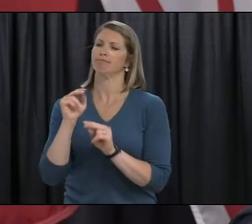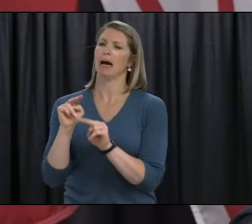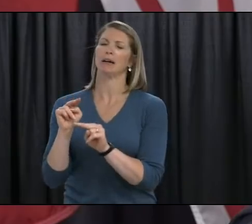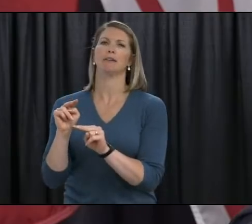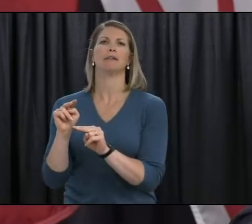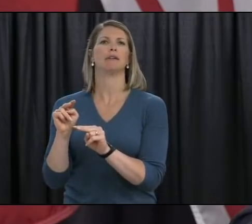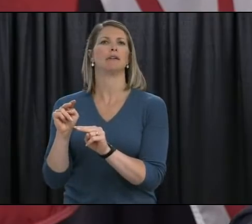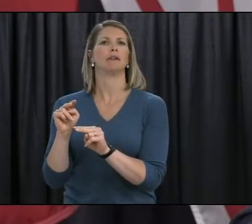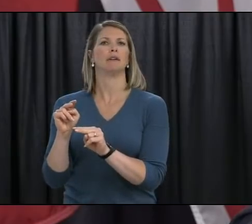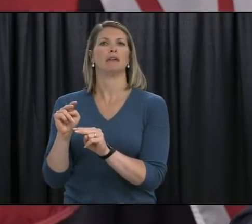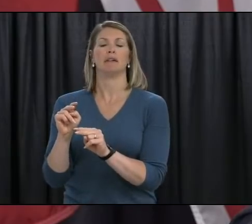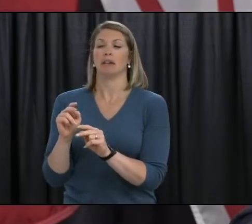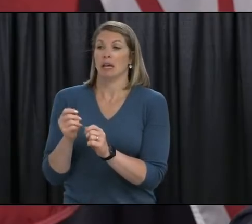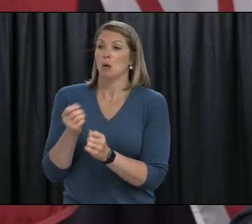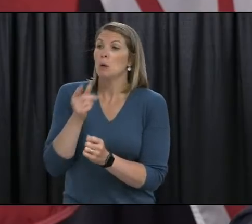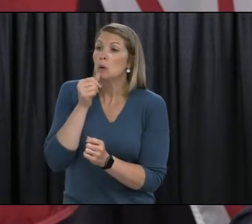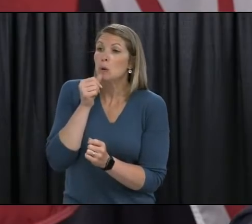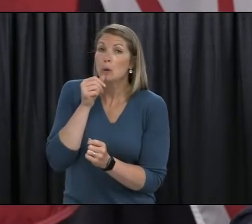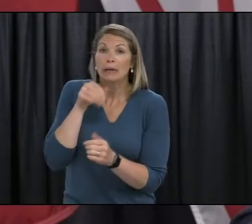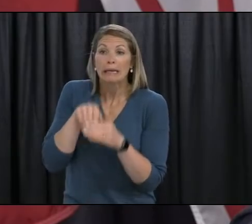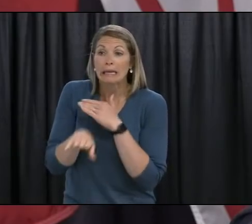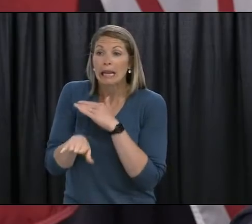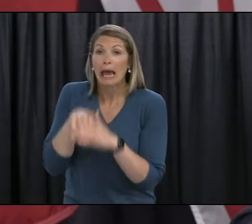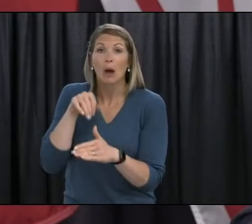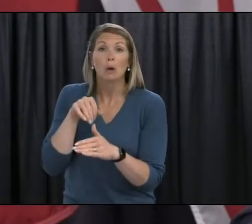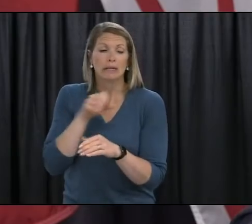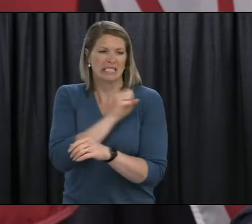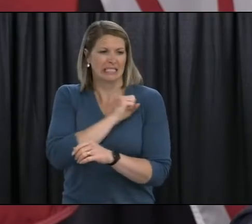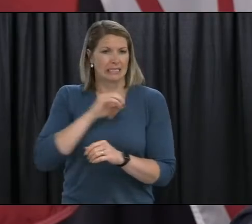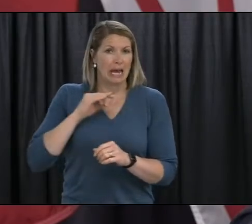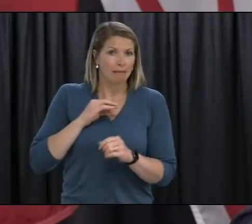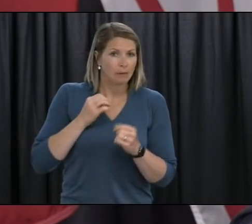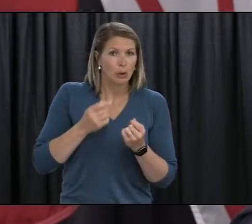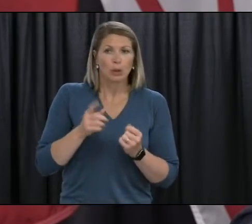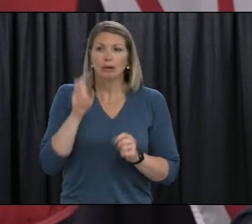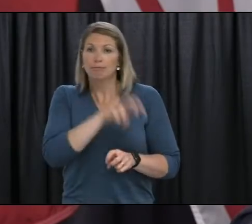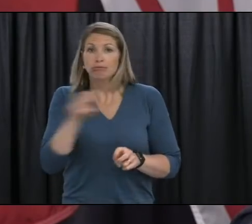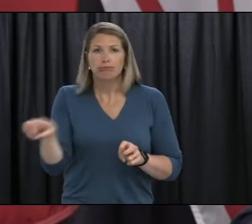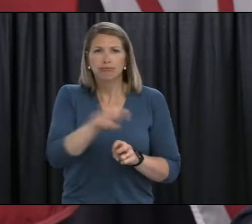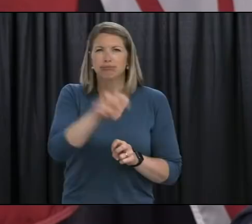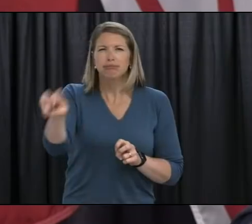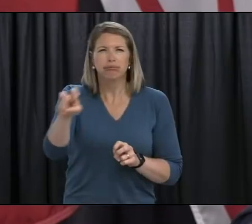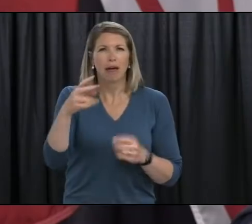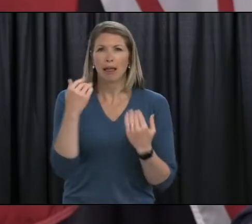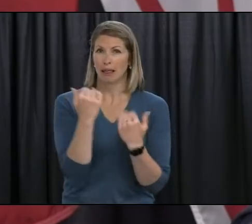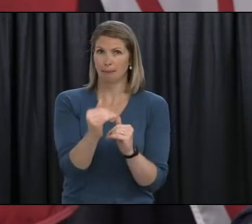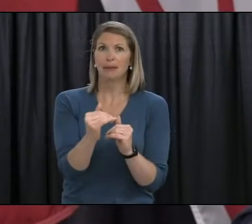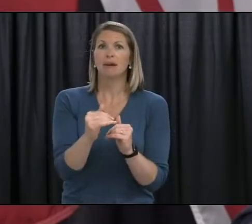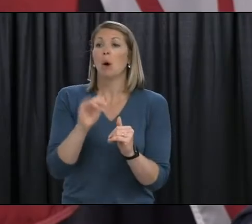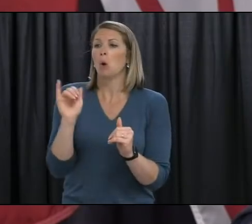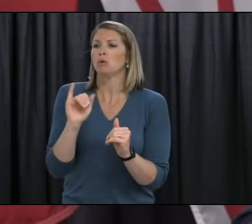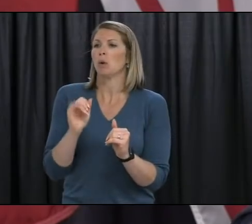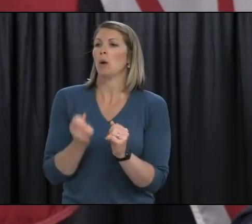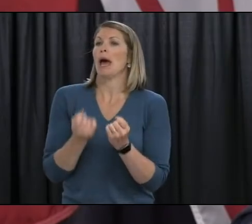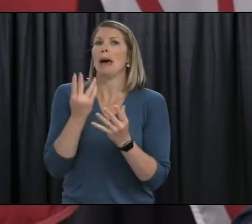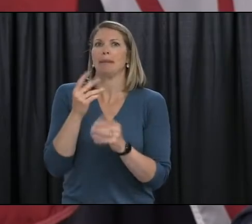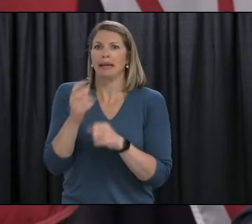in place, even down to the number of staffing hours, as an example. So this is the type of monitoring that you will see